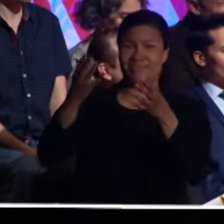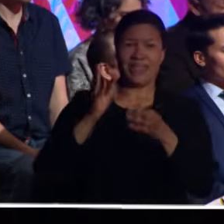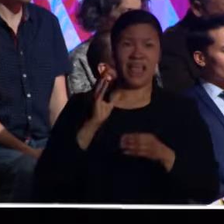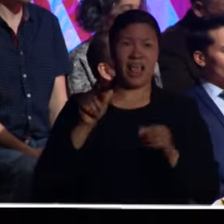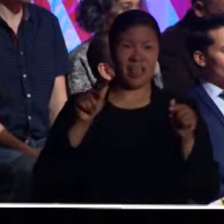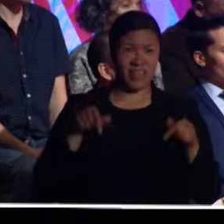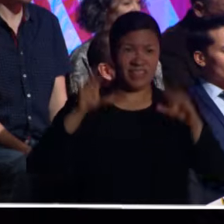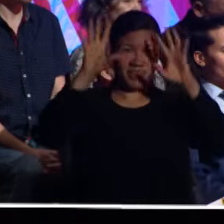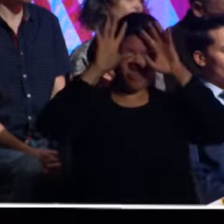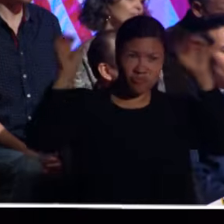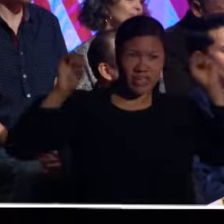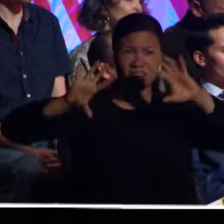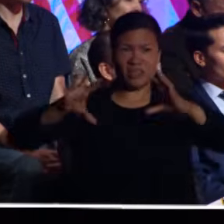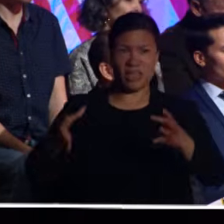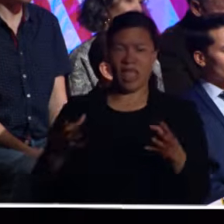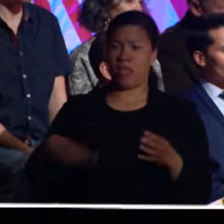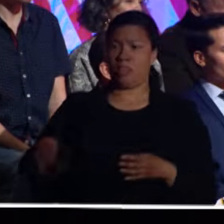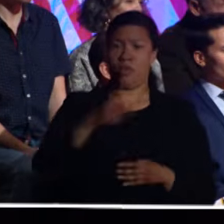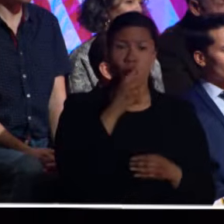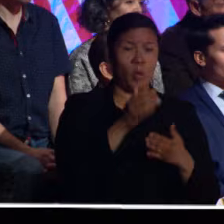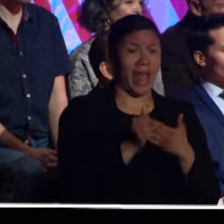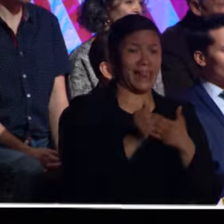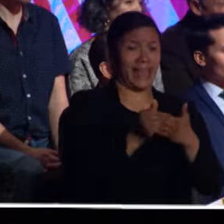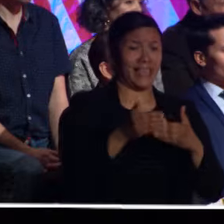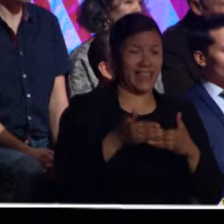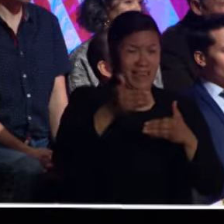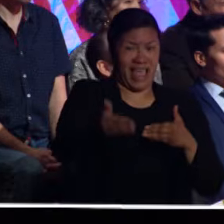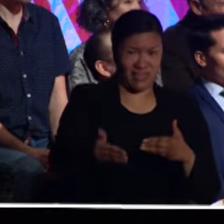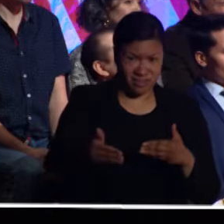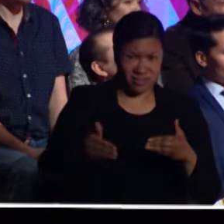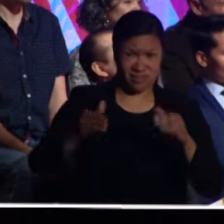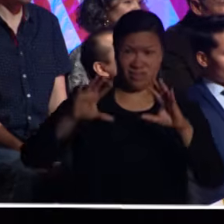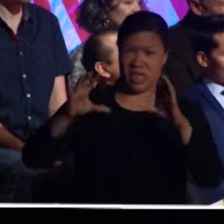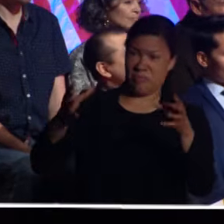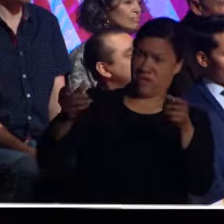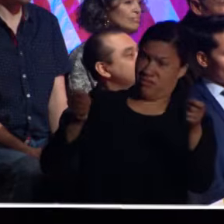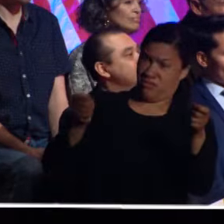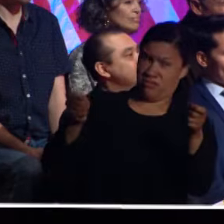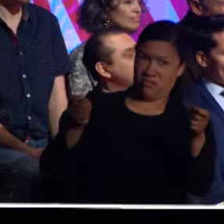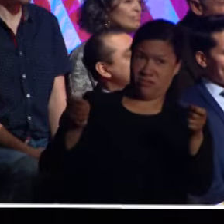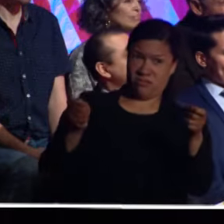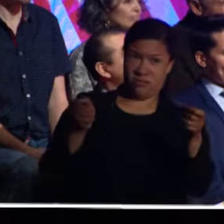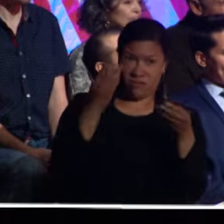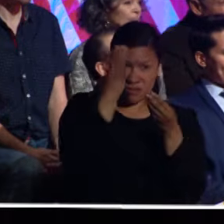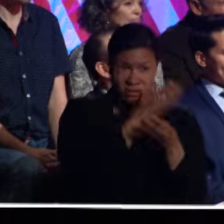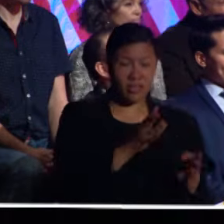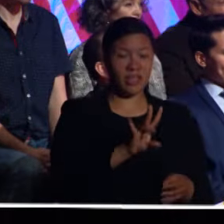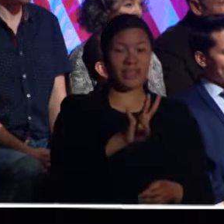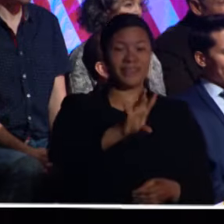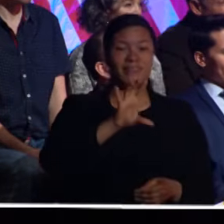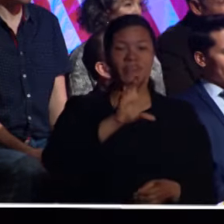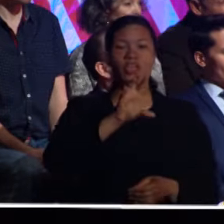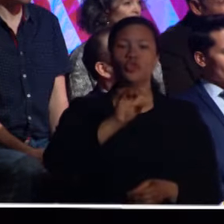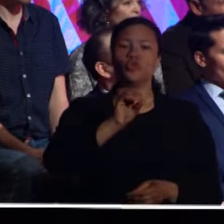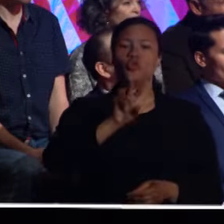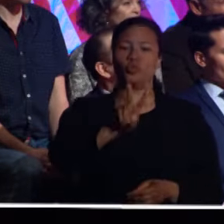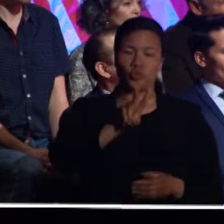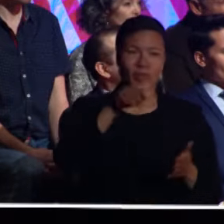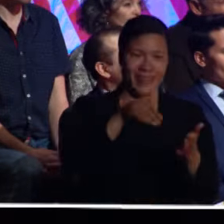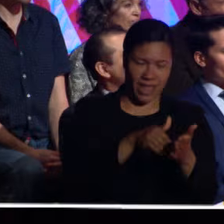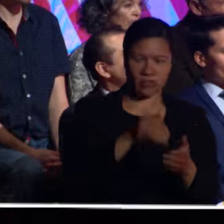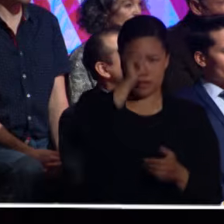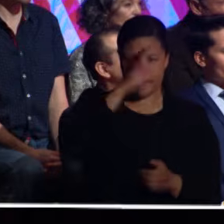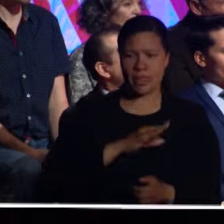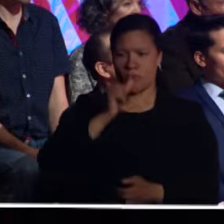and those who want to lead the next one that the 702,000 men, women, and children who call